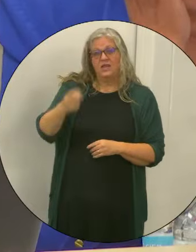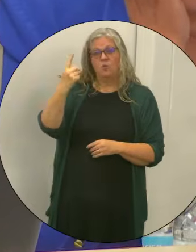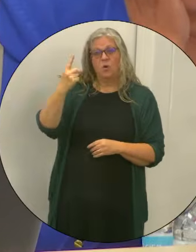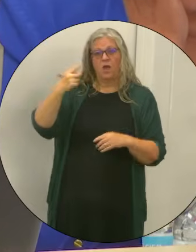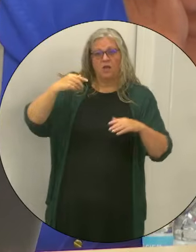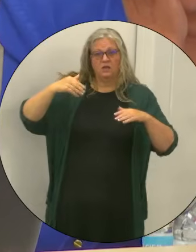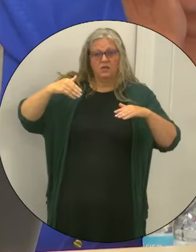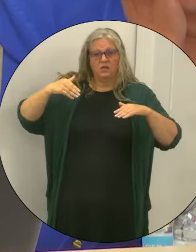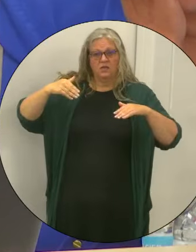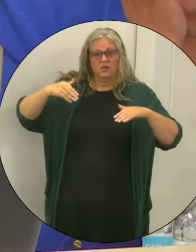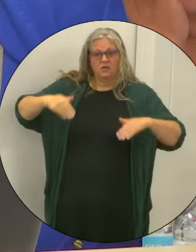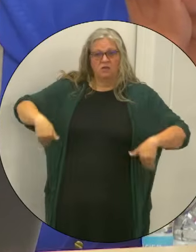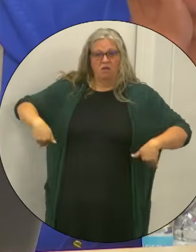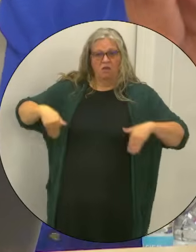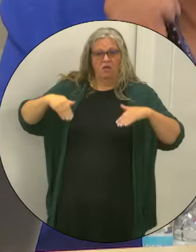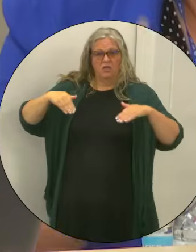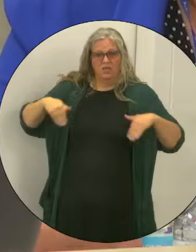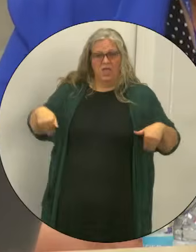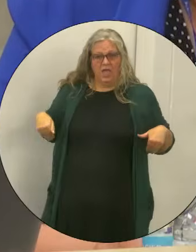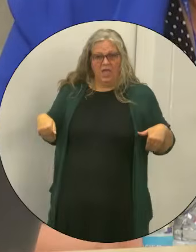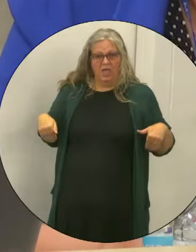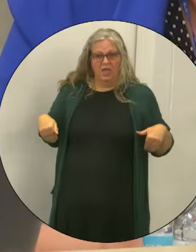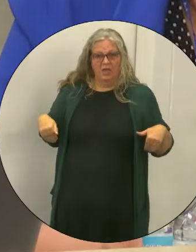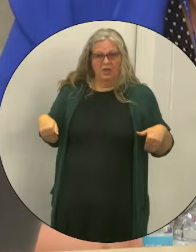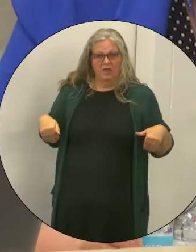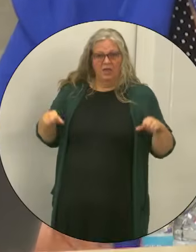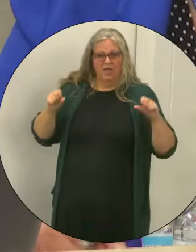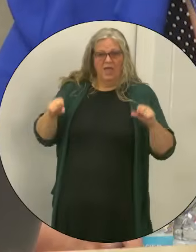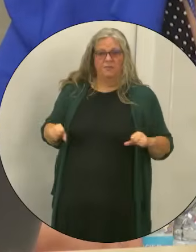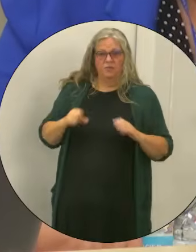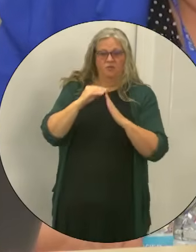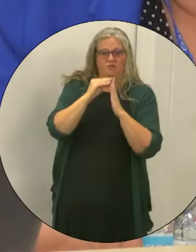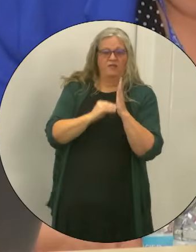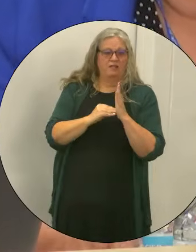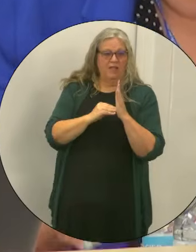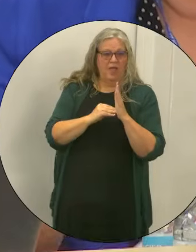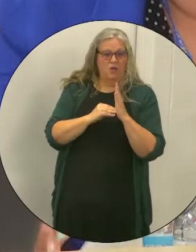get a chance to fill out a public speaker card?